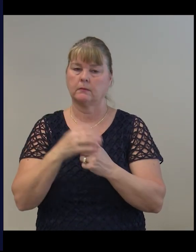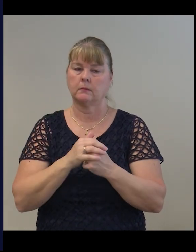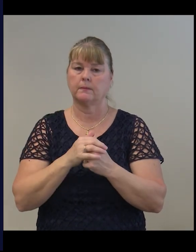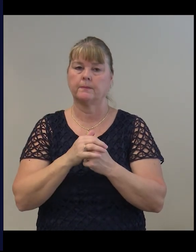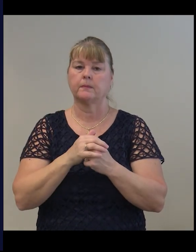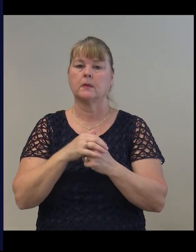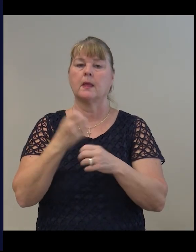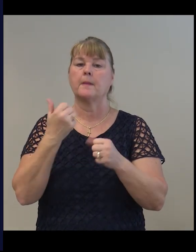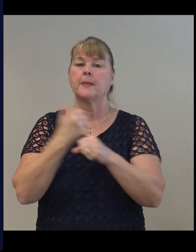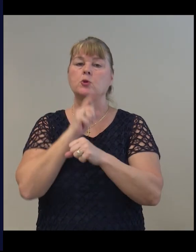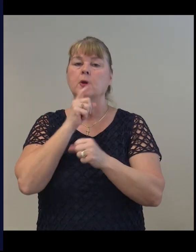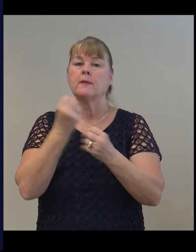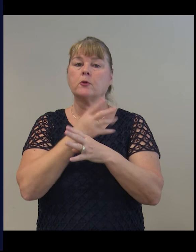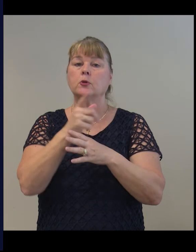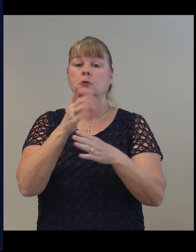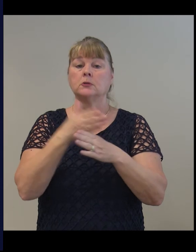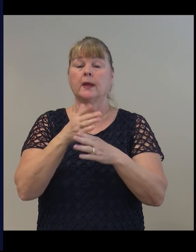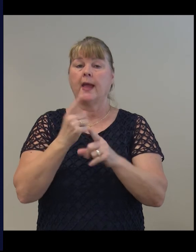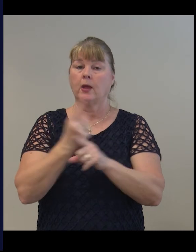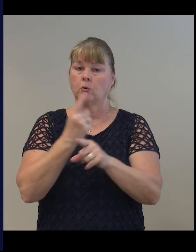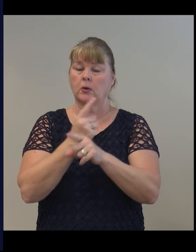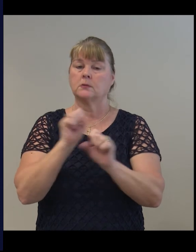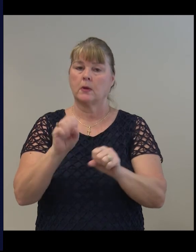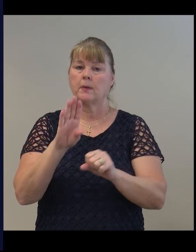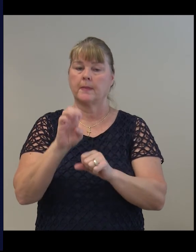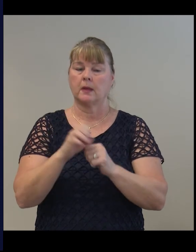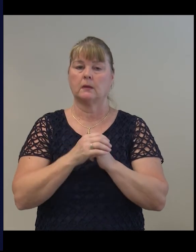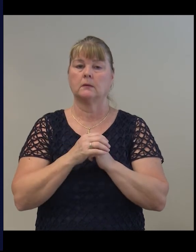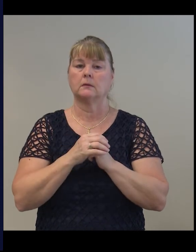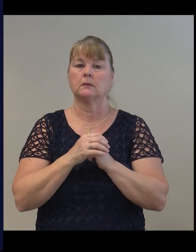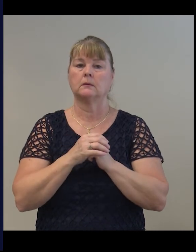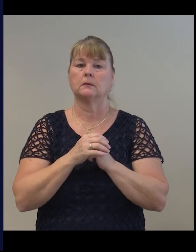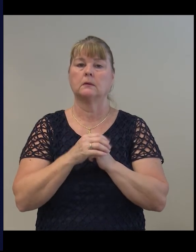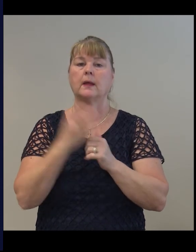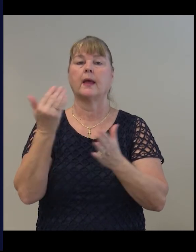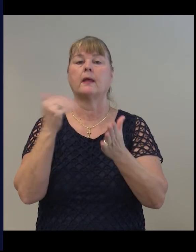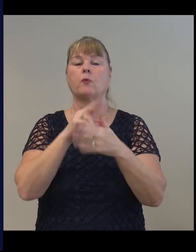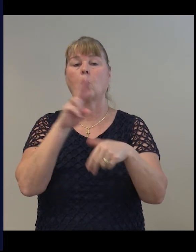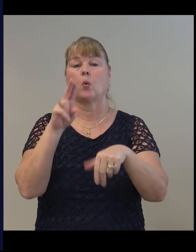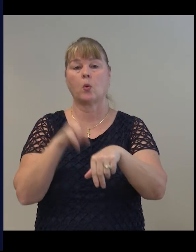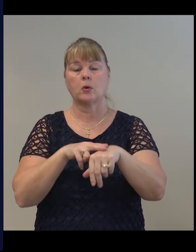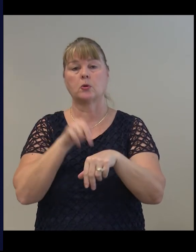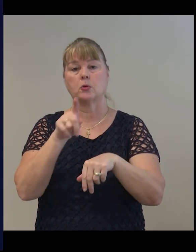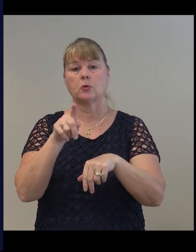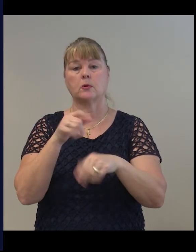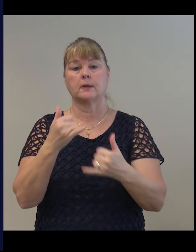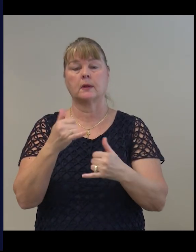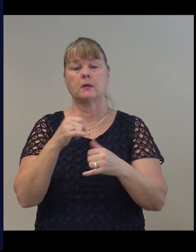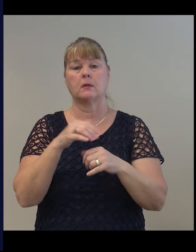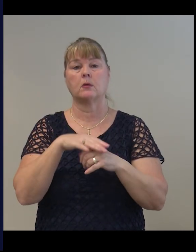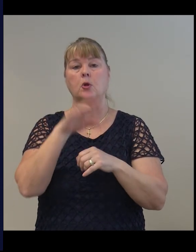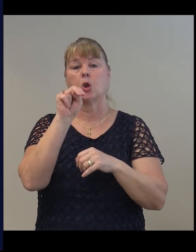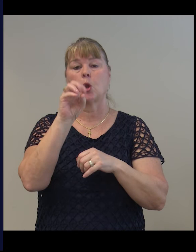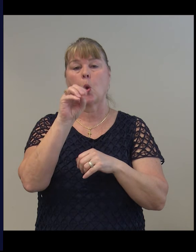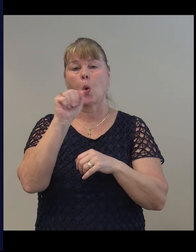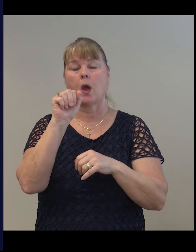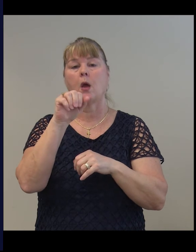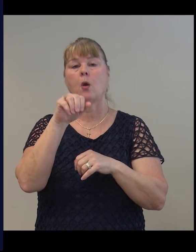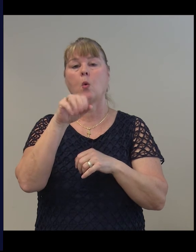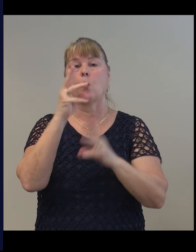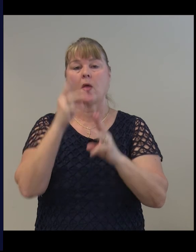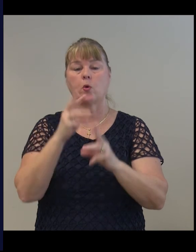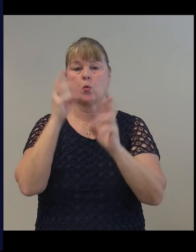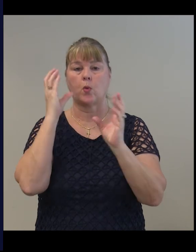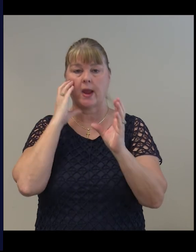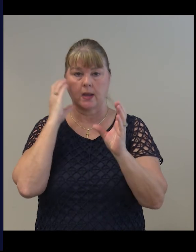want to make sure that everything that you're sharing is as accurate as it possibly can be. And then, of course, your NOAA weather radio. That